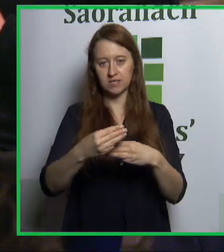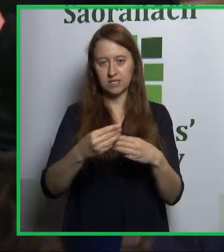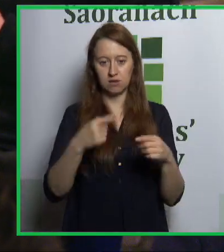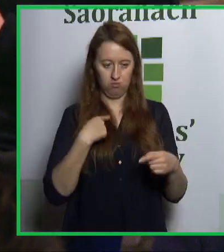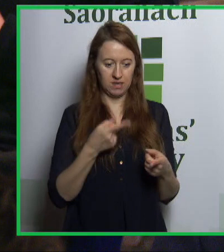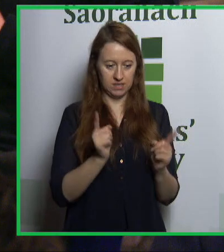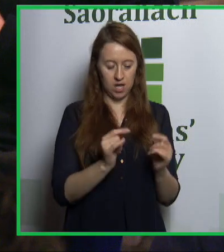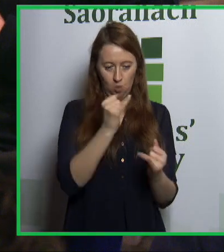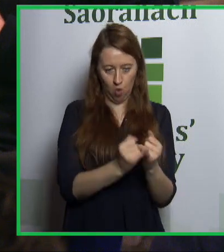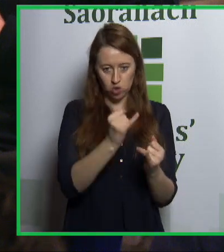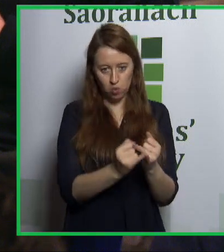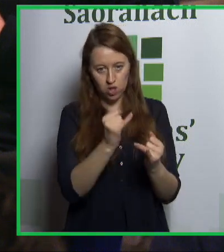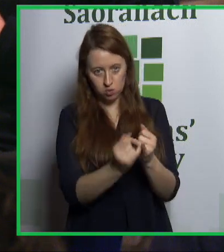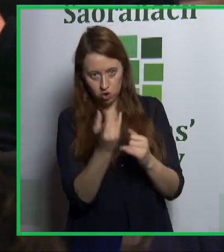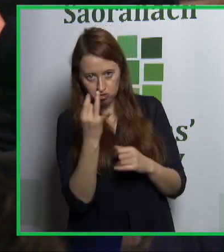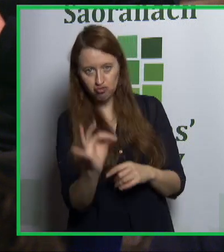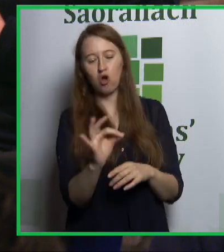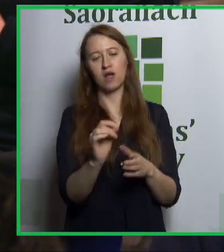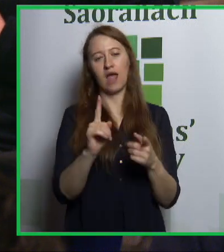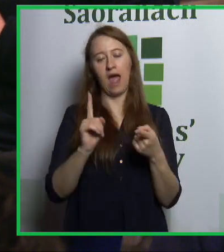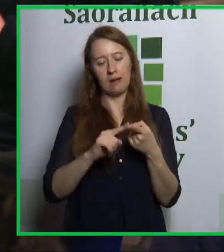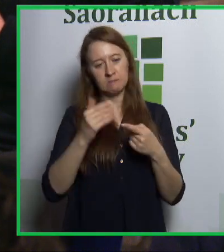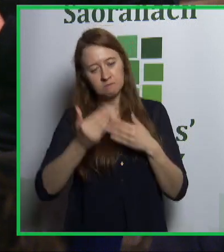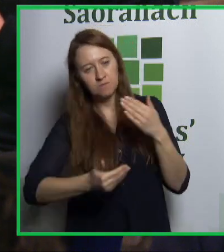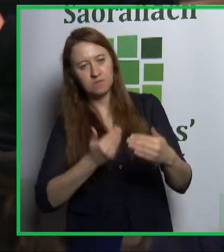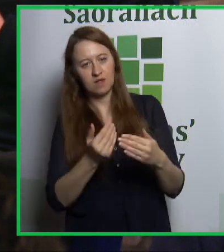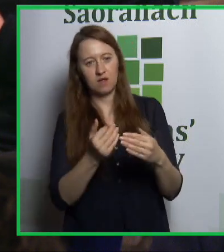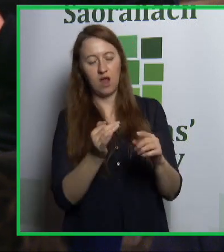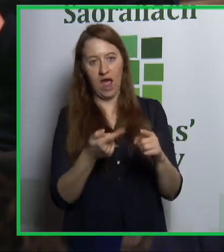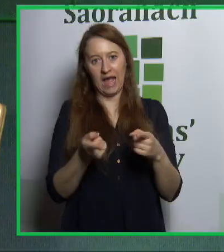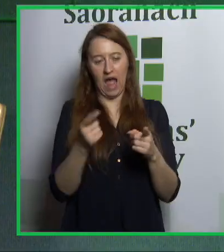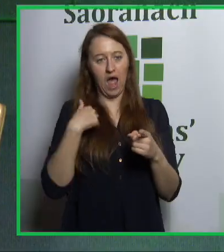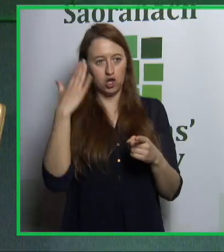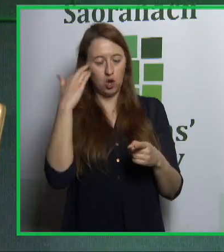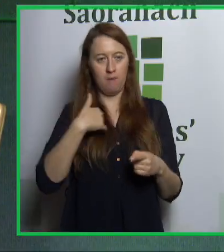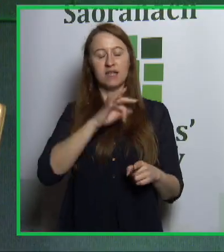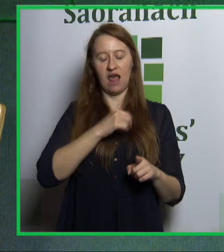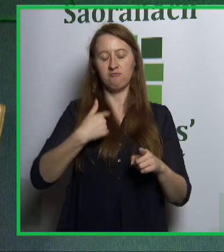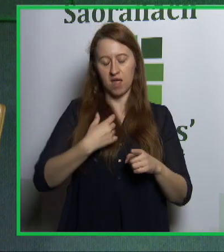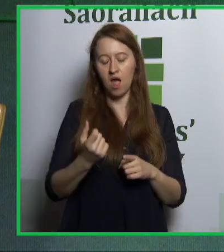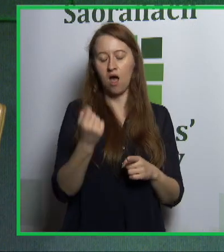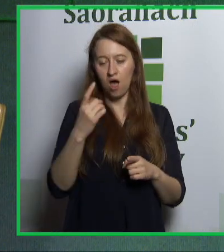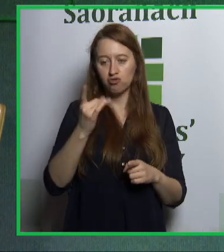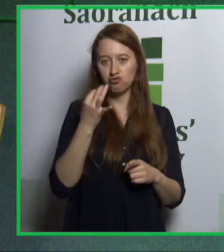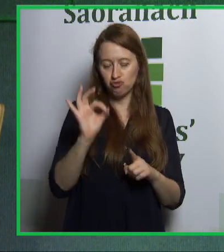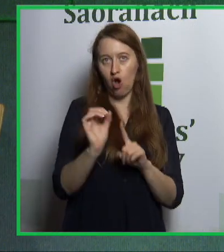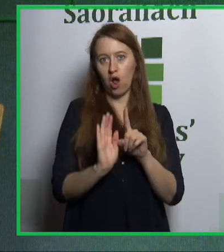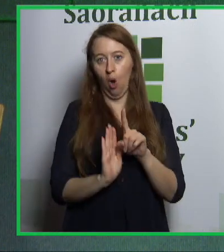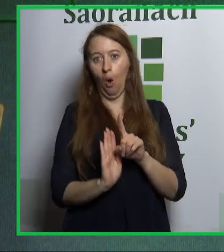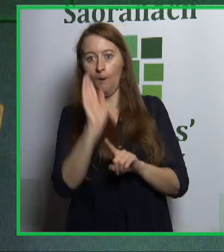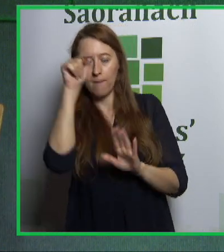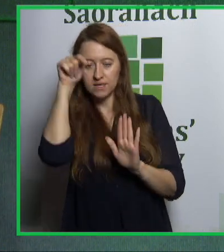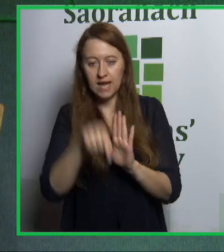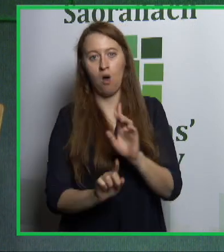drugs, you know, when you take an ecstasy, for every up there's a down, and when you're coming down, you know,